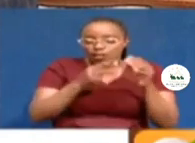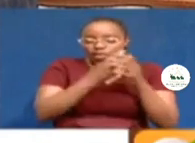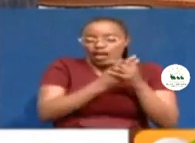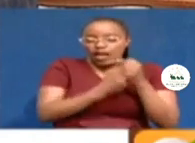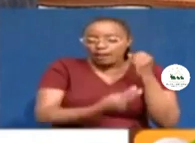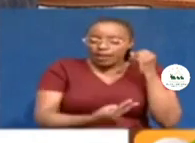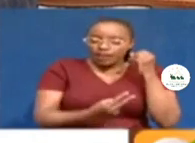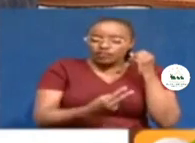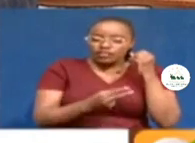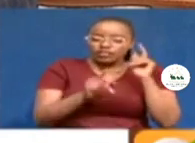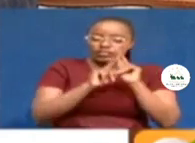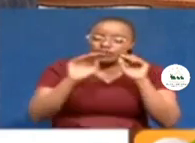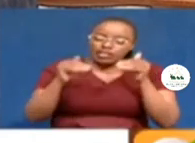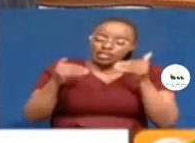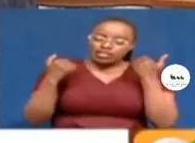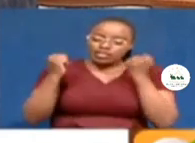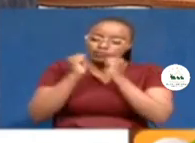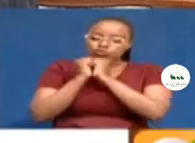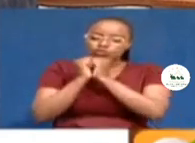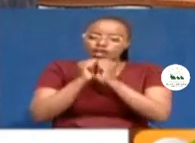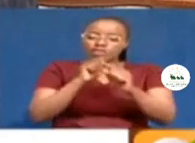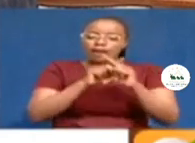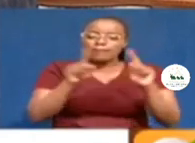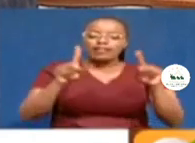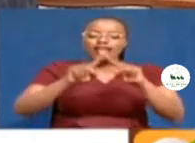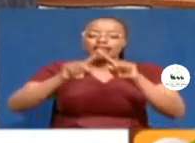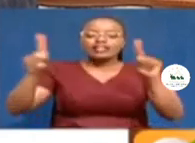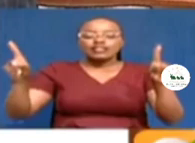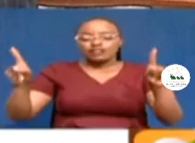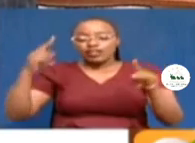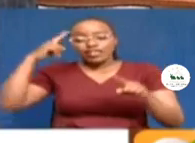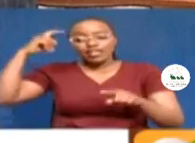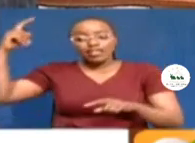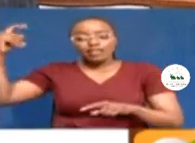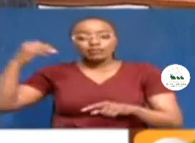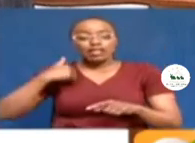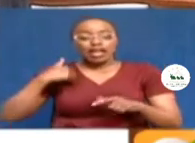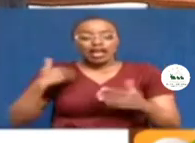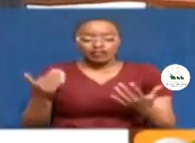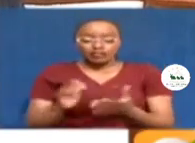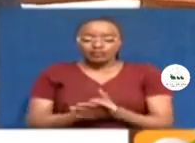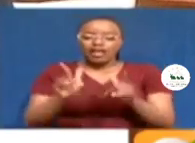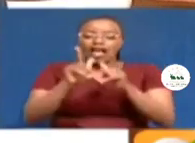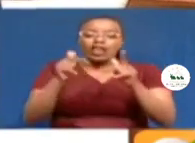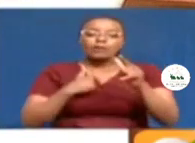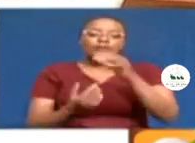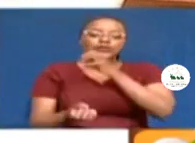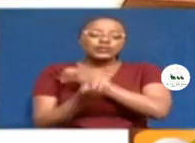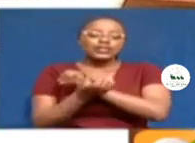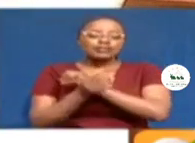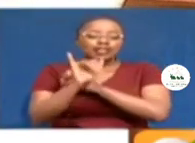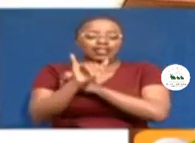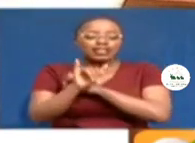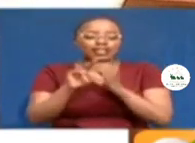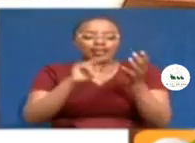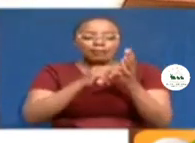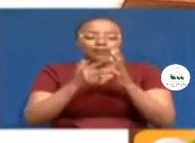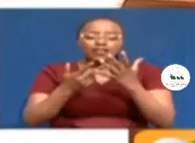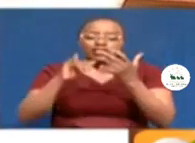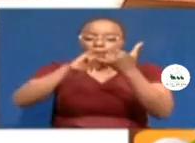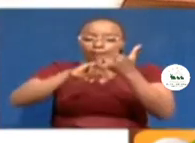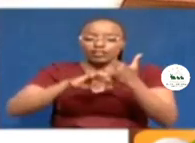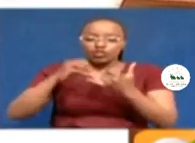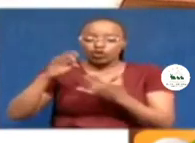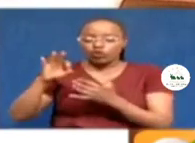couples sleep on the same bed, but they have different dreams. Permit me to say that it was a marriage